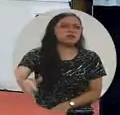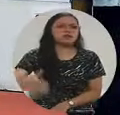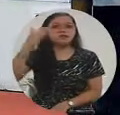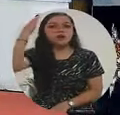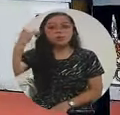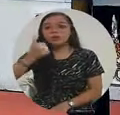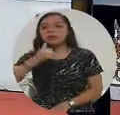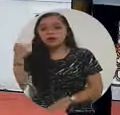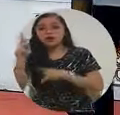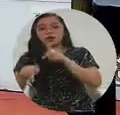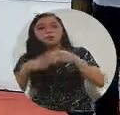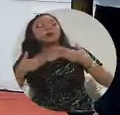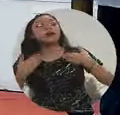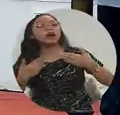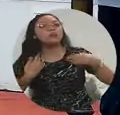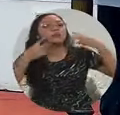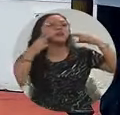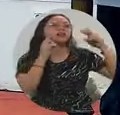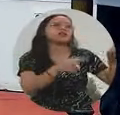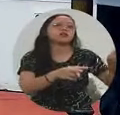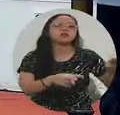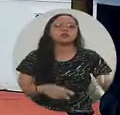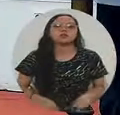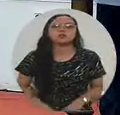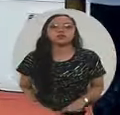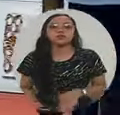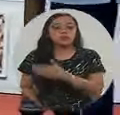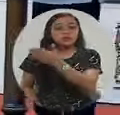Hello? Do your work.